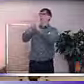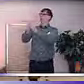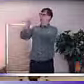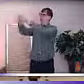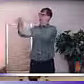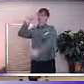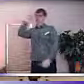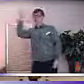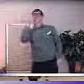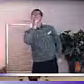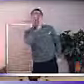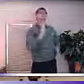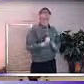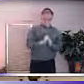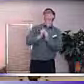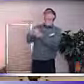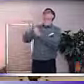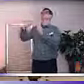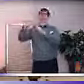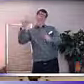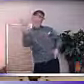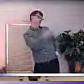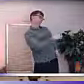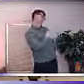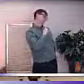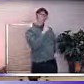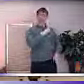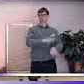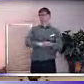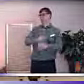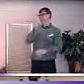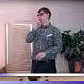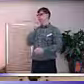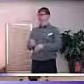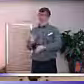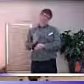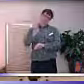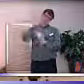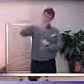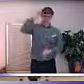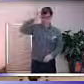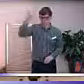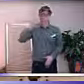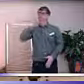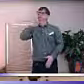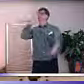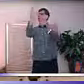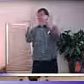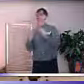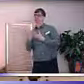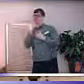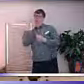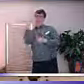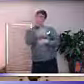that it is whispering guidance to us in every single moment. As we step forward, claiming who we